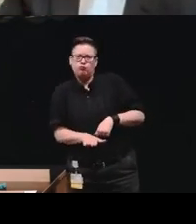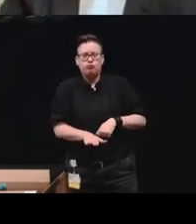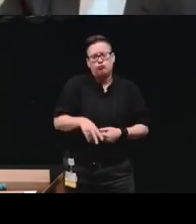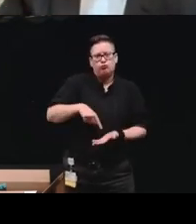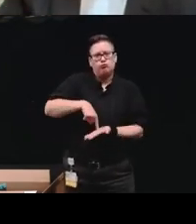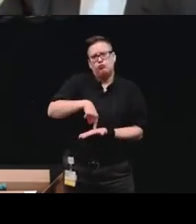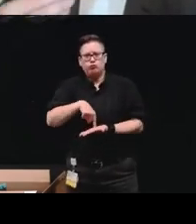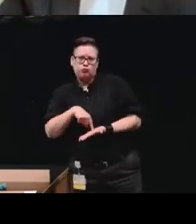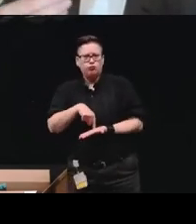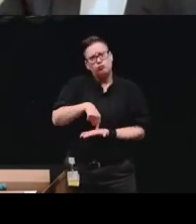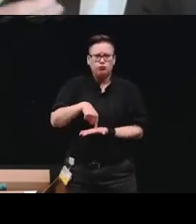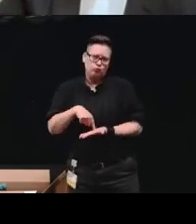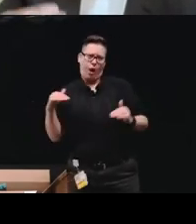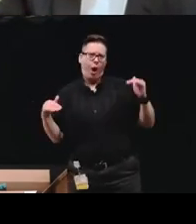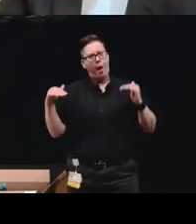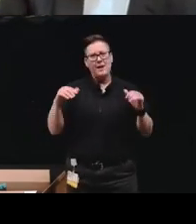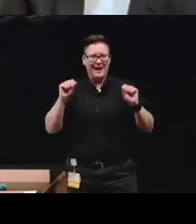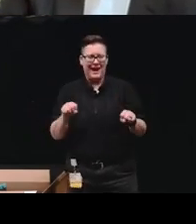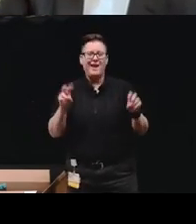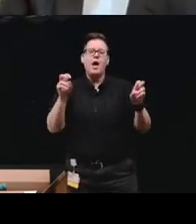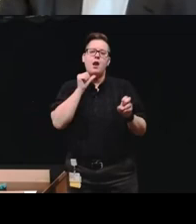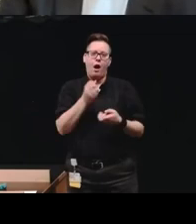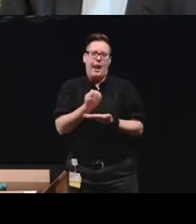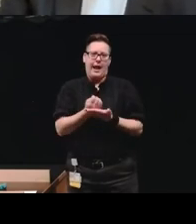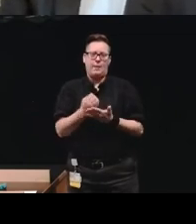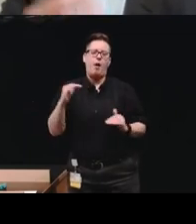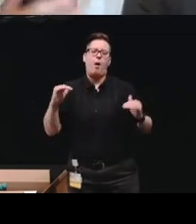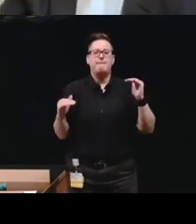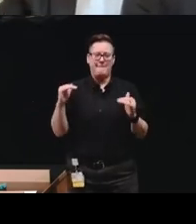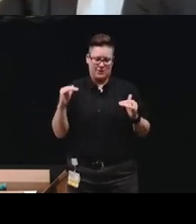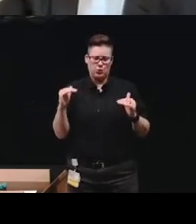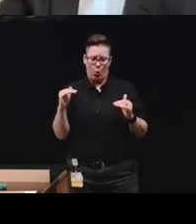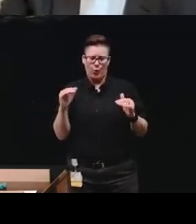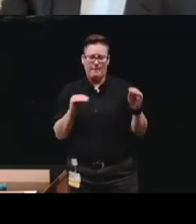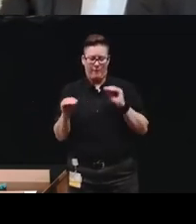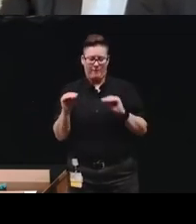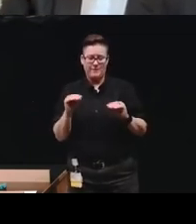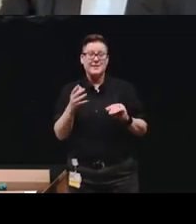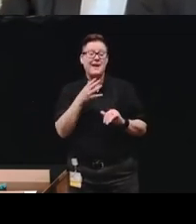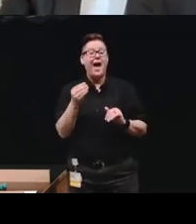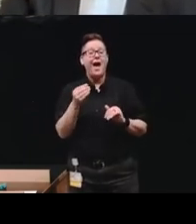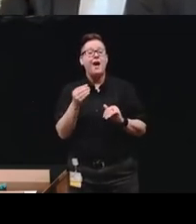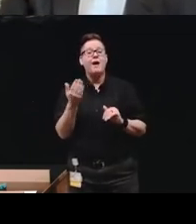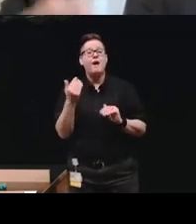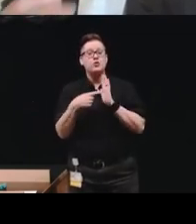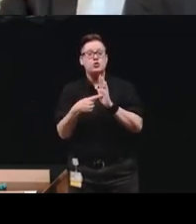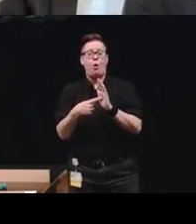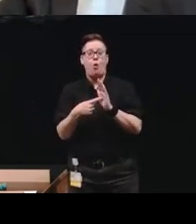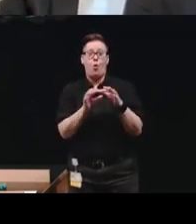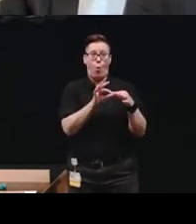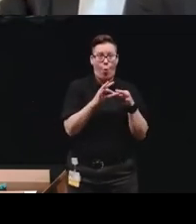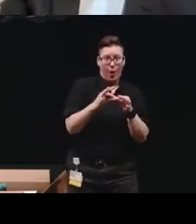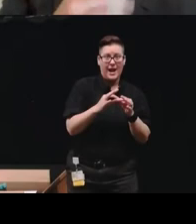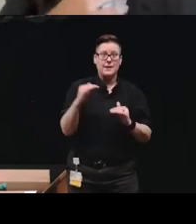but compensated. So non-economical compensatory movements. They actually show that coordination and balance are